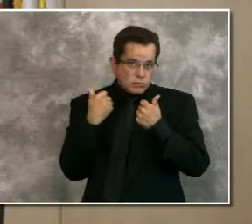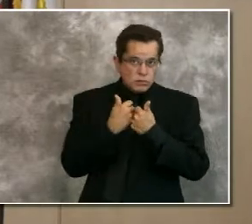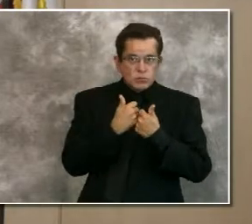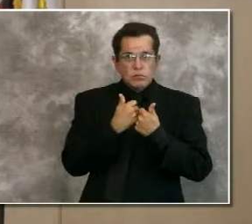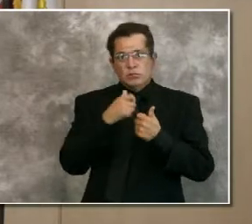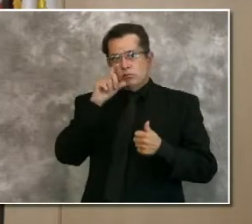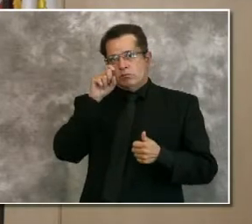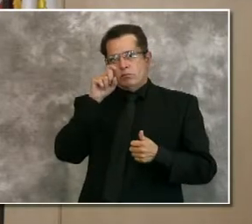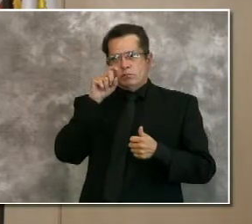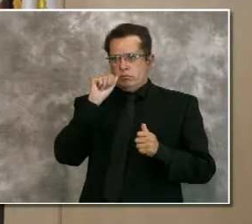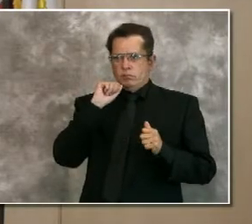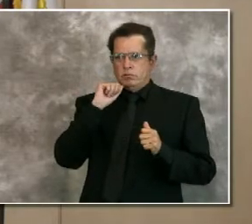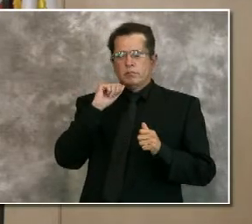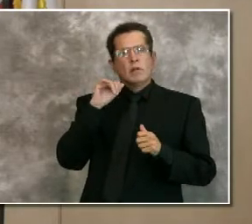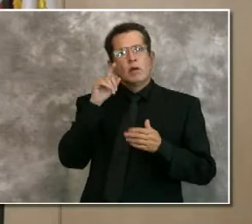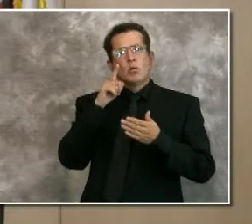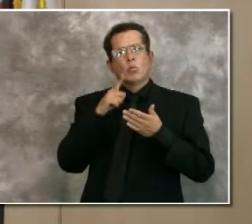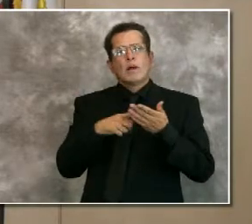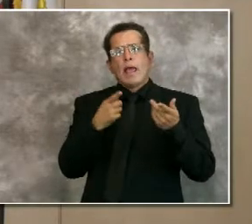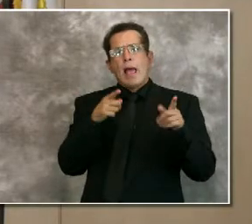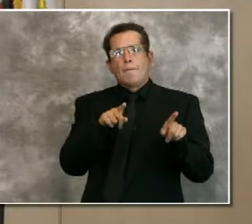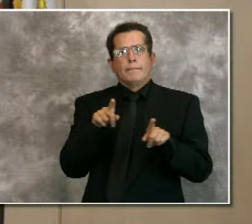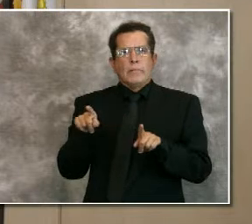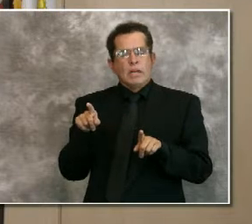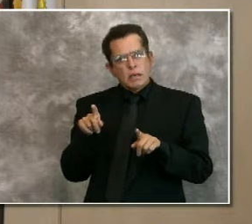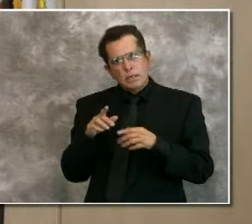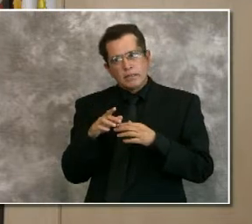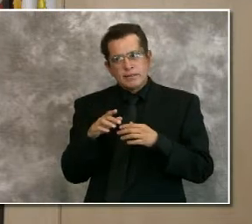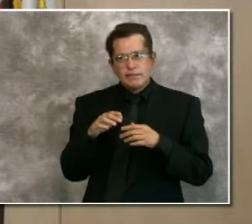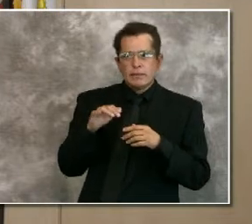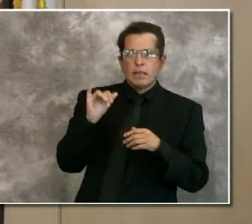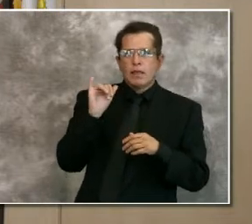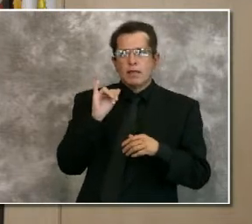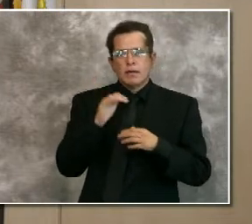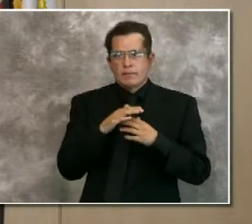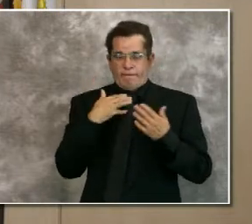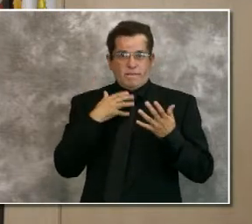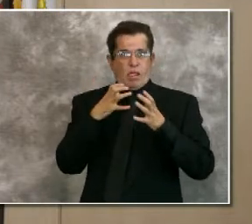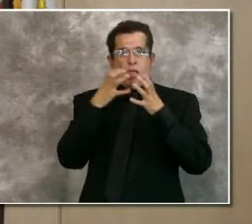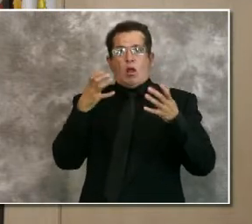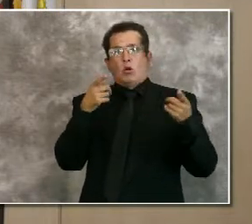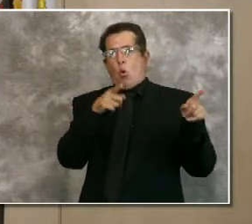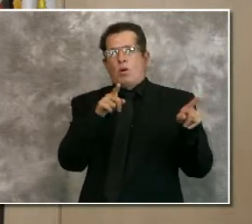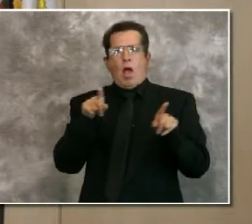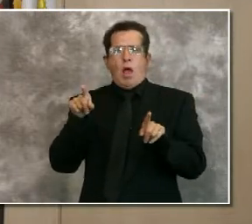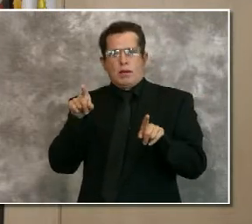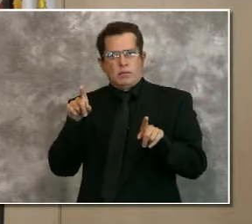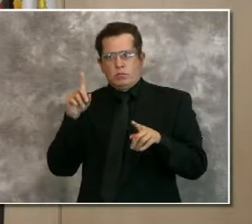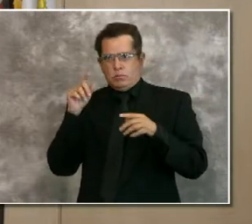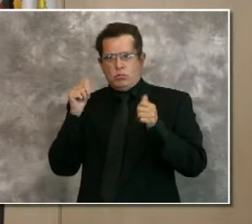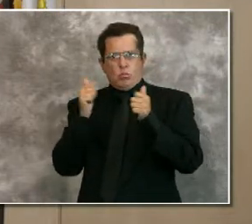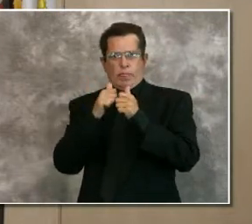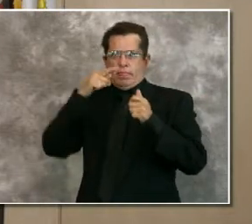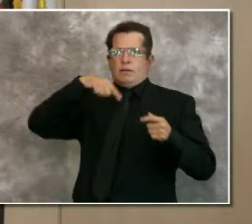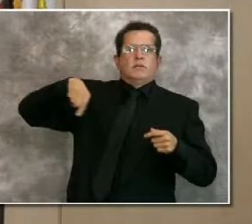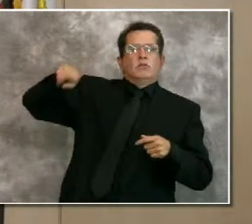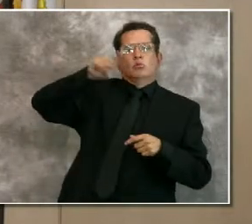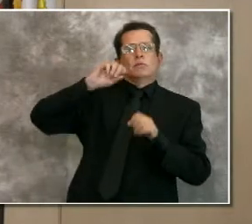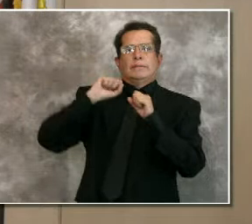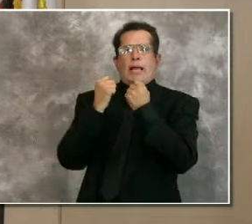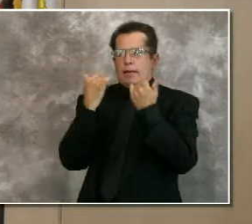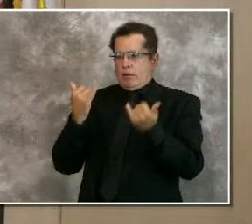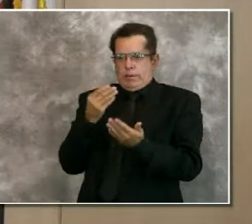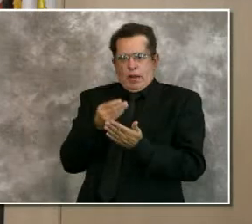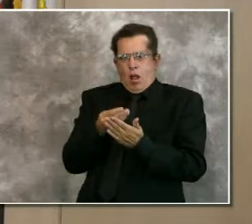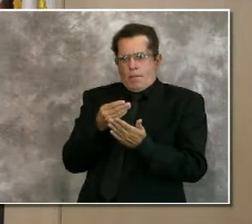everything that's happening, like in these times, quote, I mean, there's just so much going on in society. We're dealing with